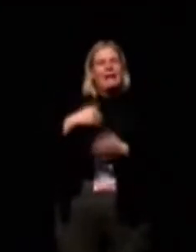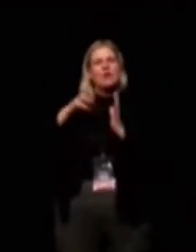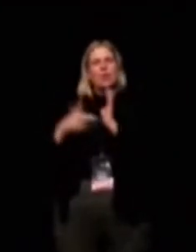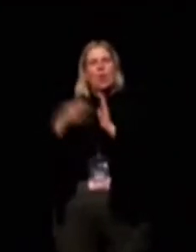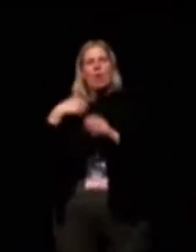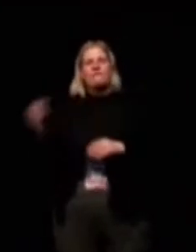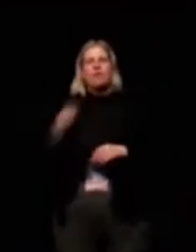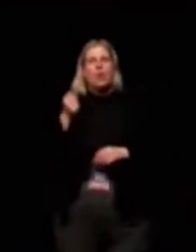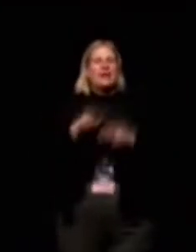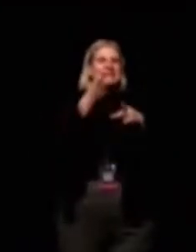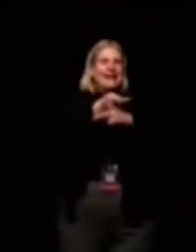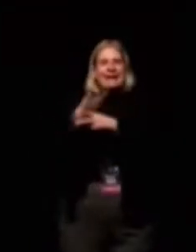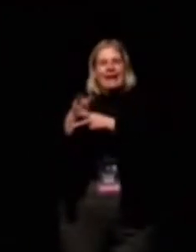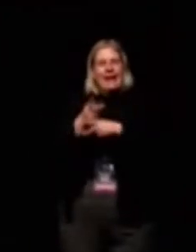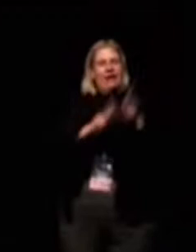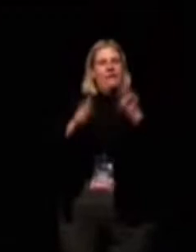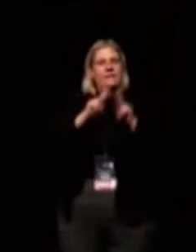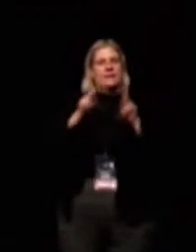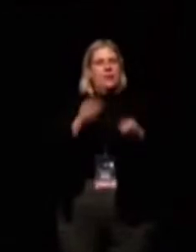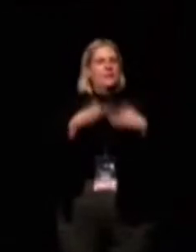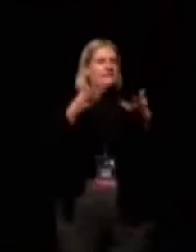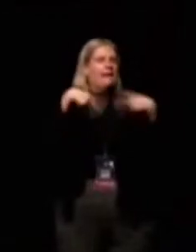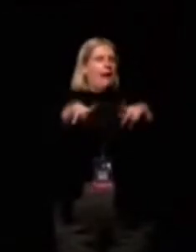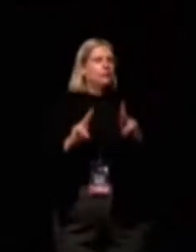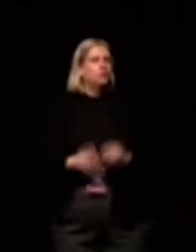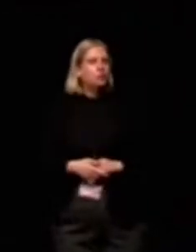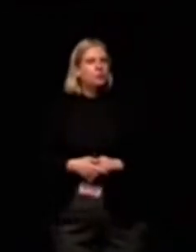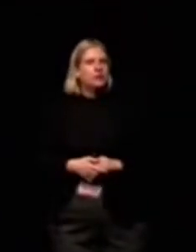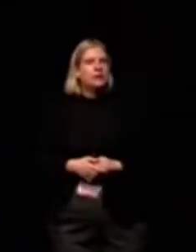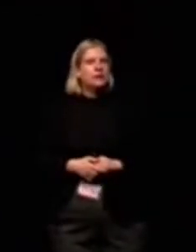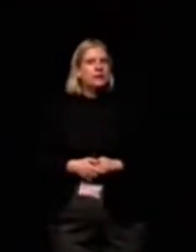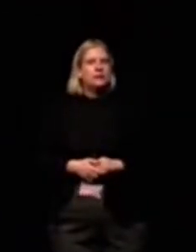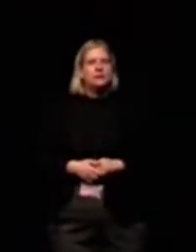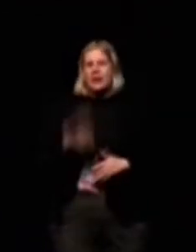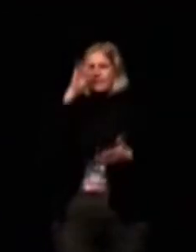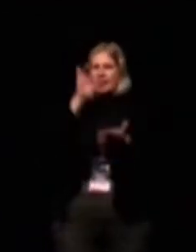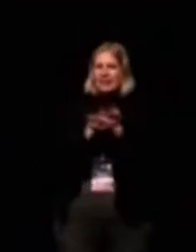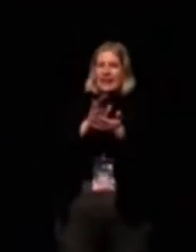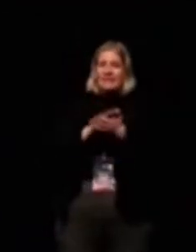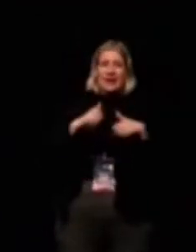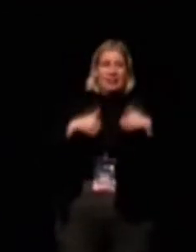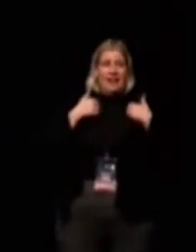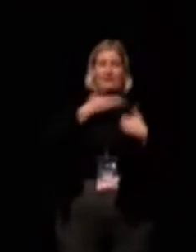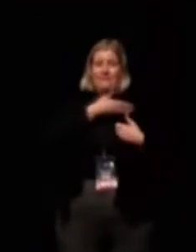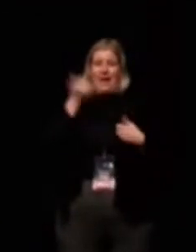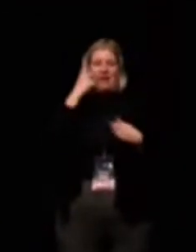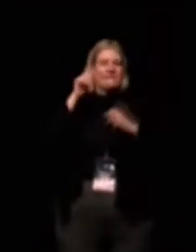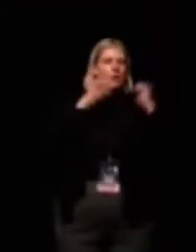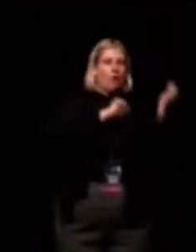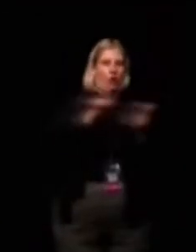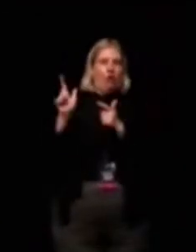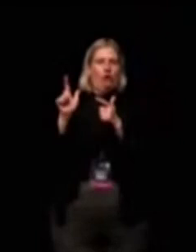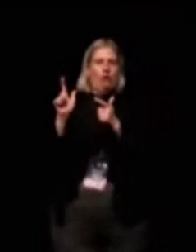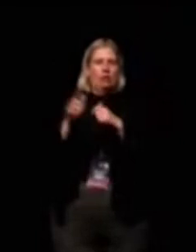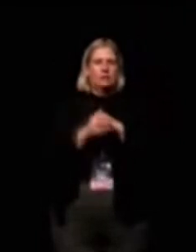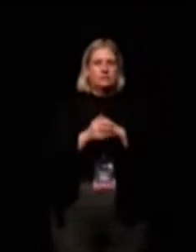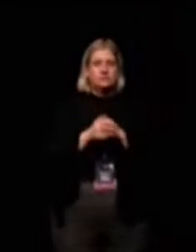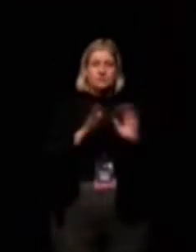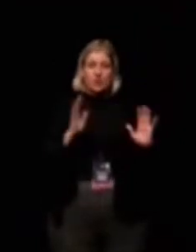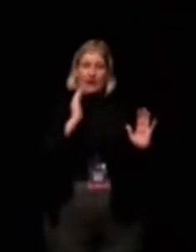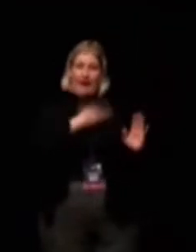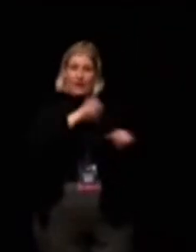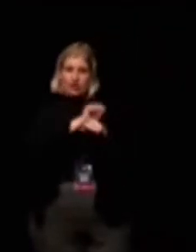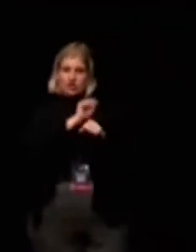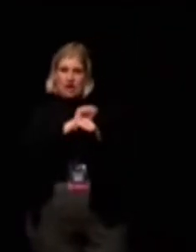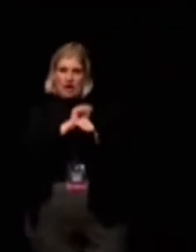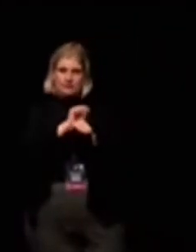creating opportunity for our people. We believe in a better life for all. So our task that lies before